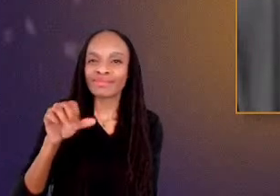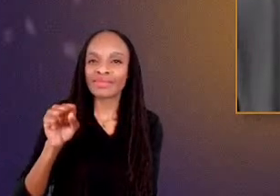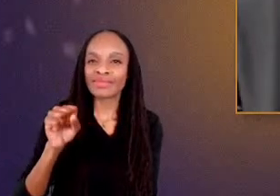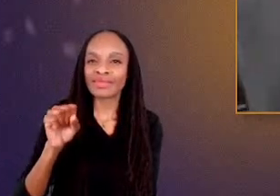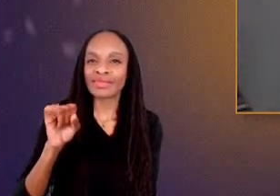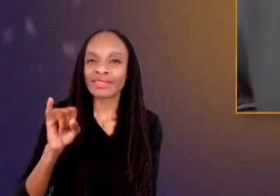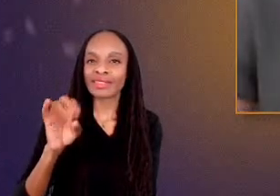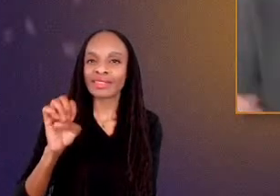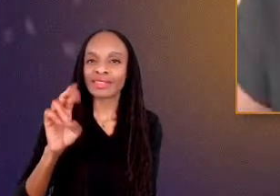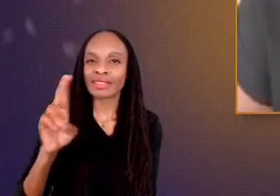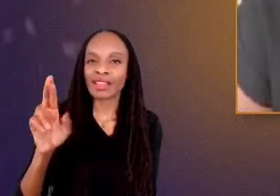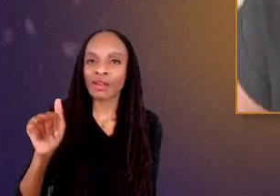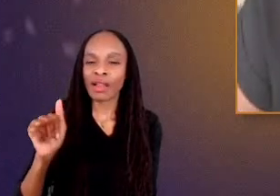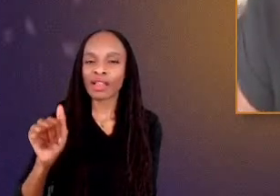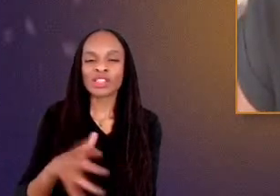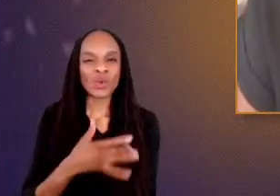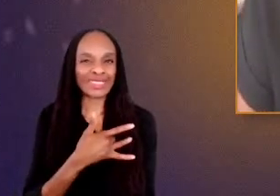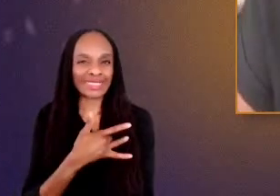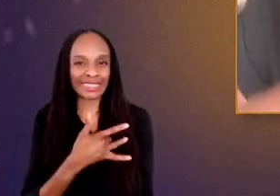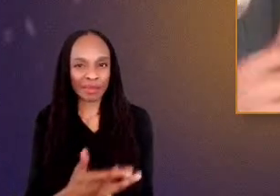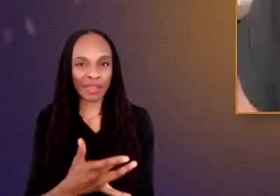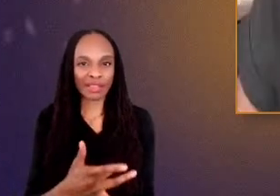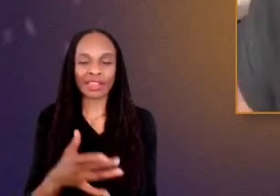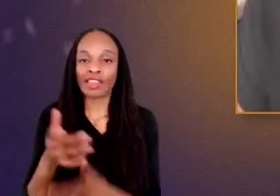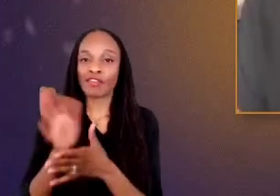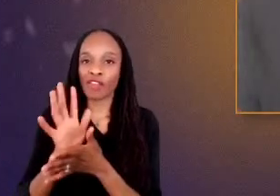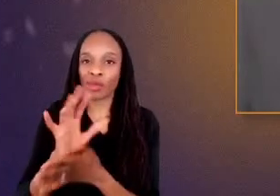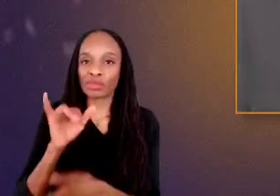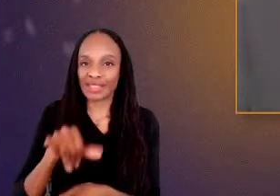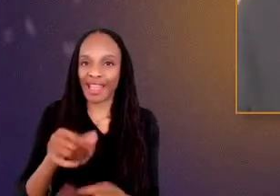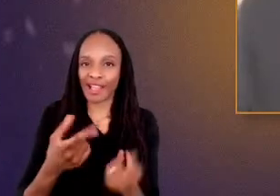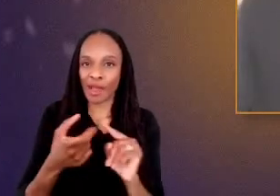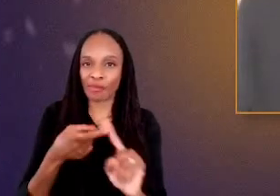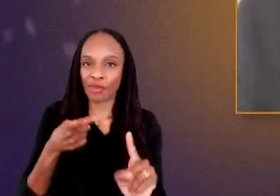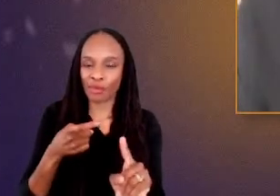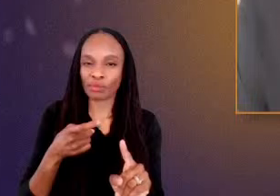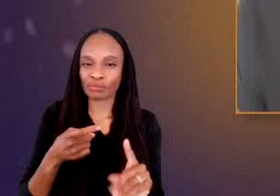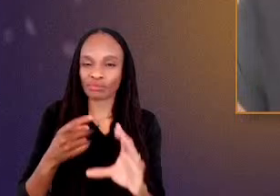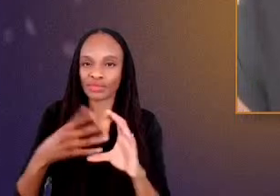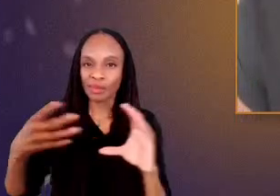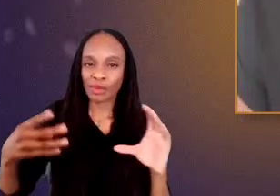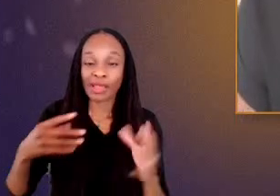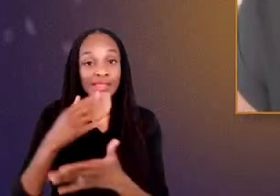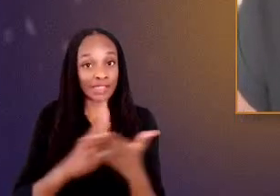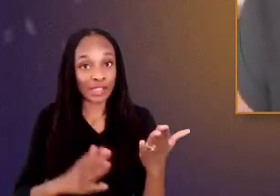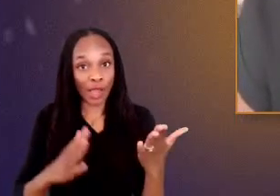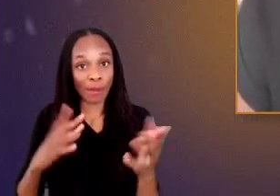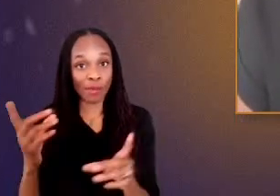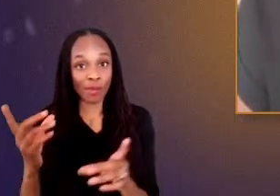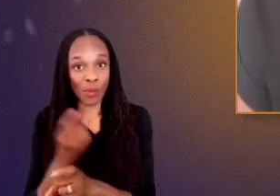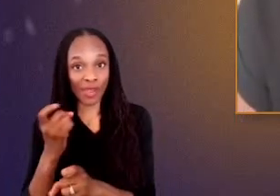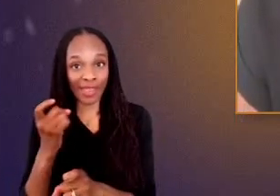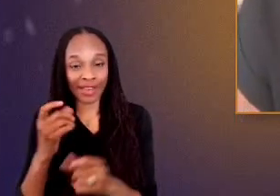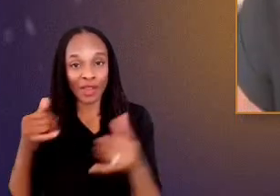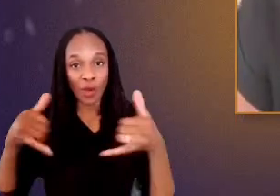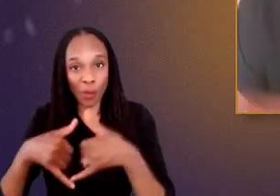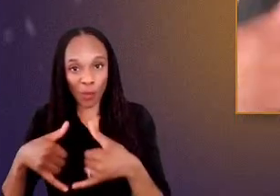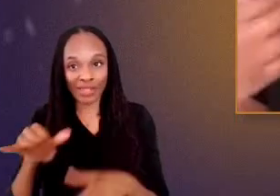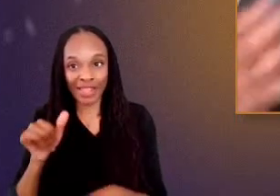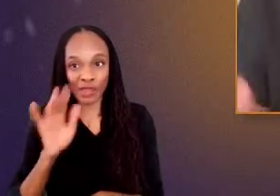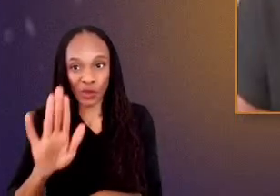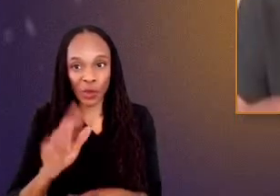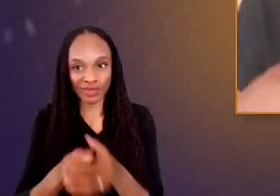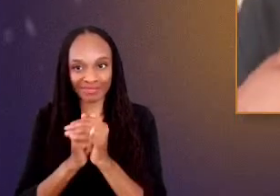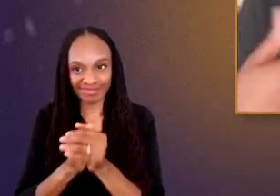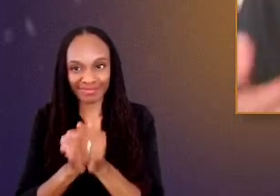your film, so typically films that come out of Sundance, you know, some of them win awards as yours did, congratulations. And